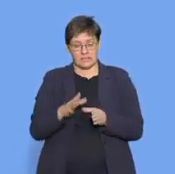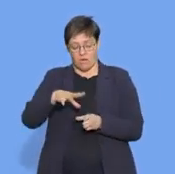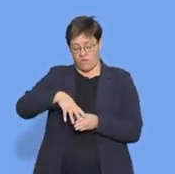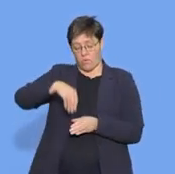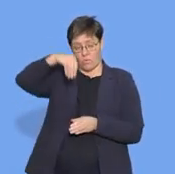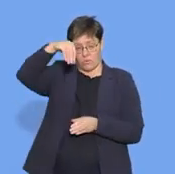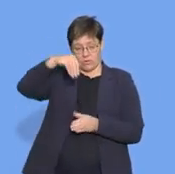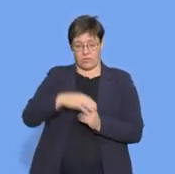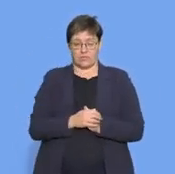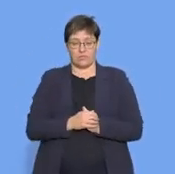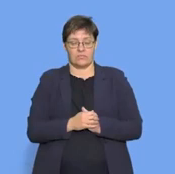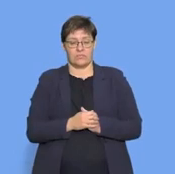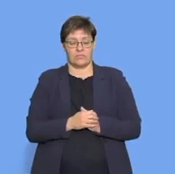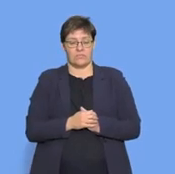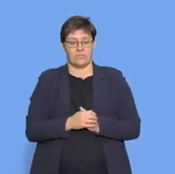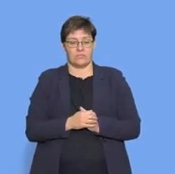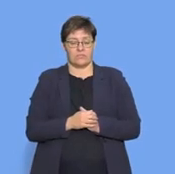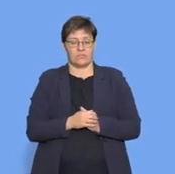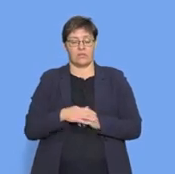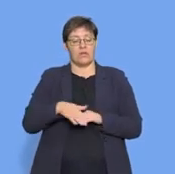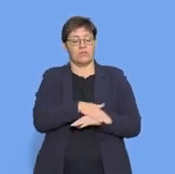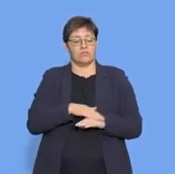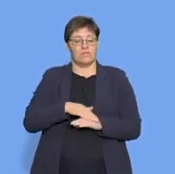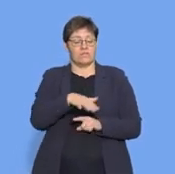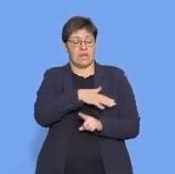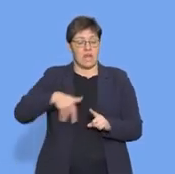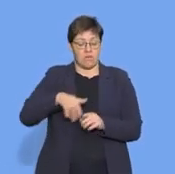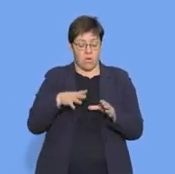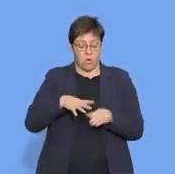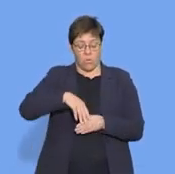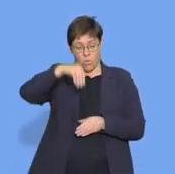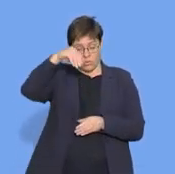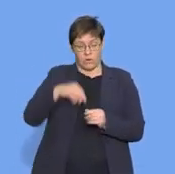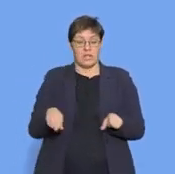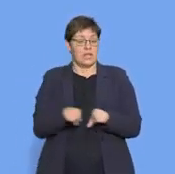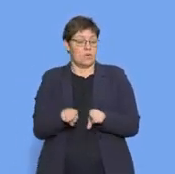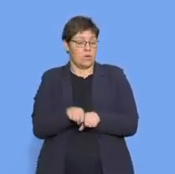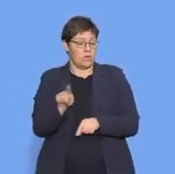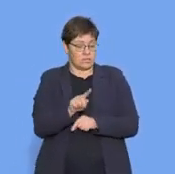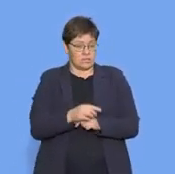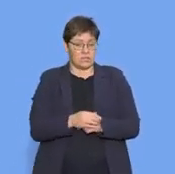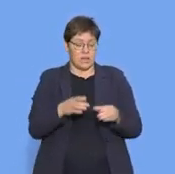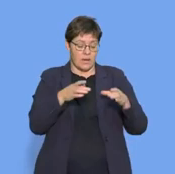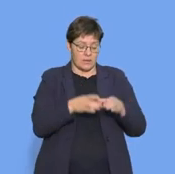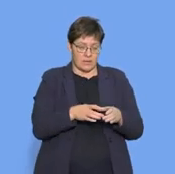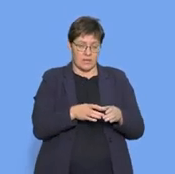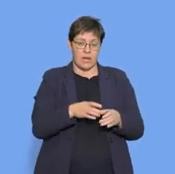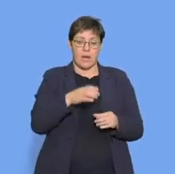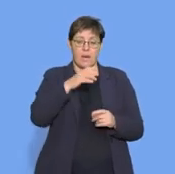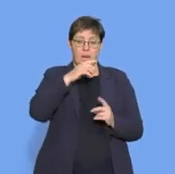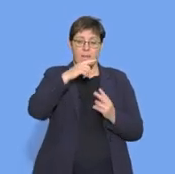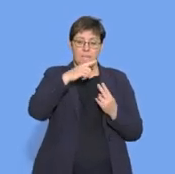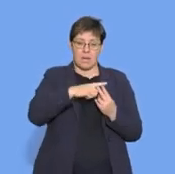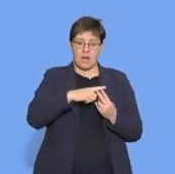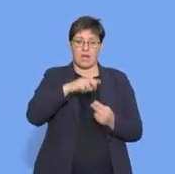Next, we are going to look at the surface area of a cone. The surface area of a cone is equal to